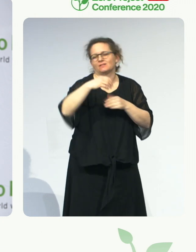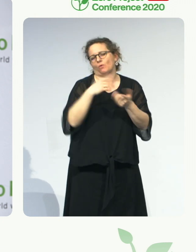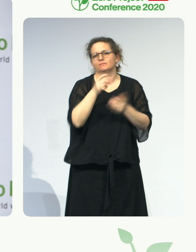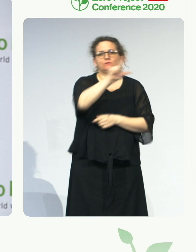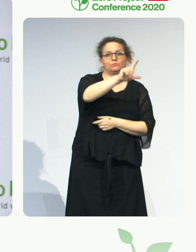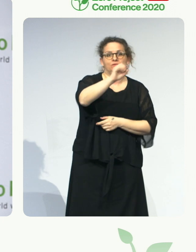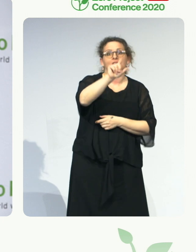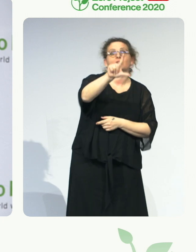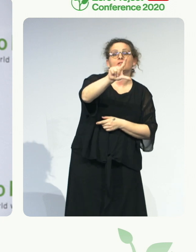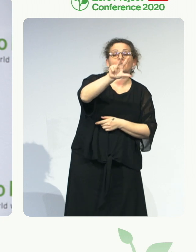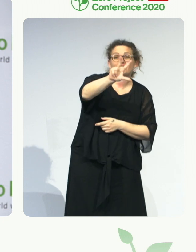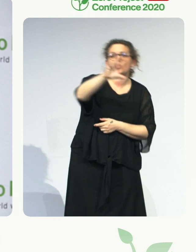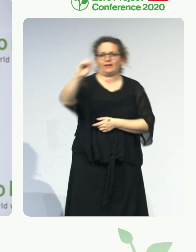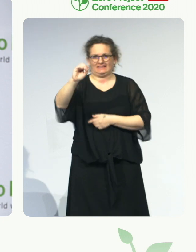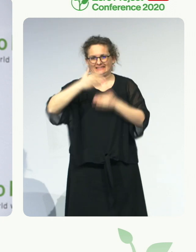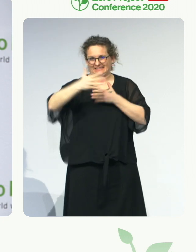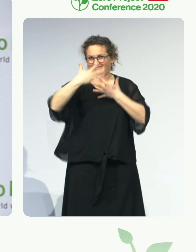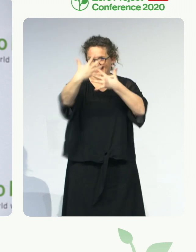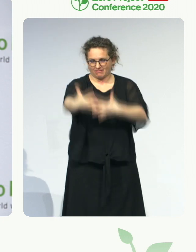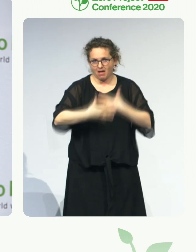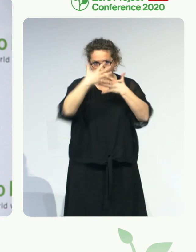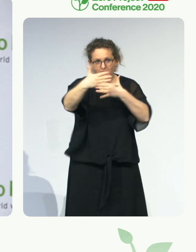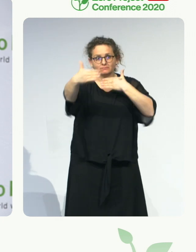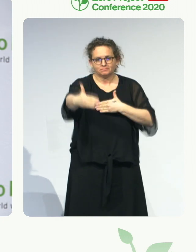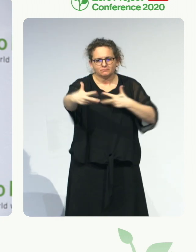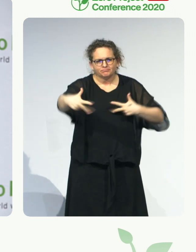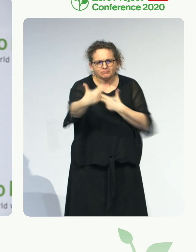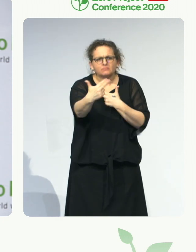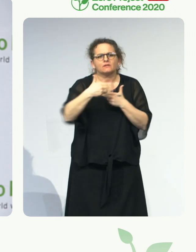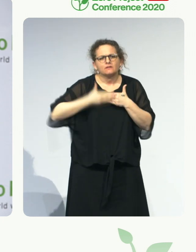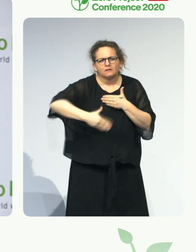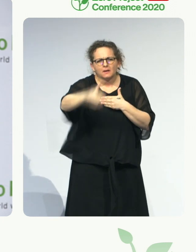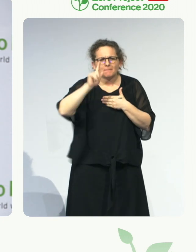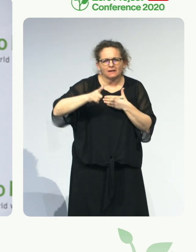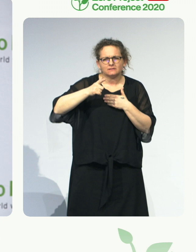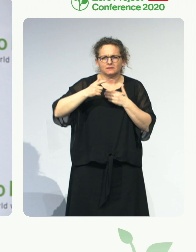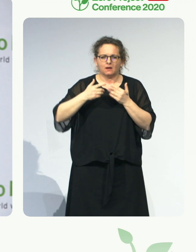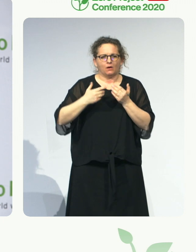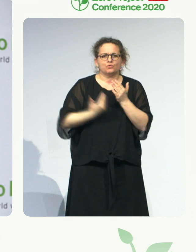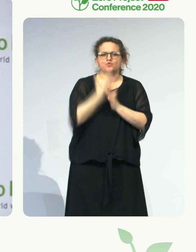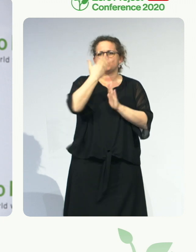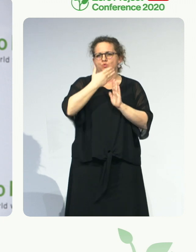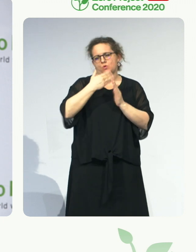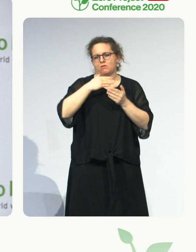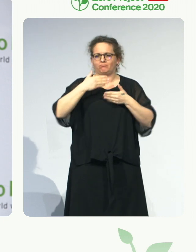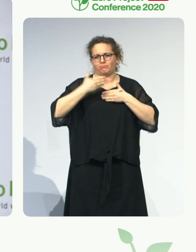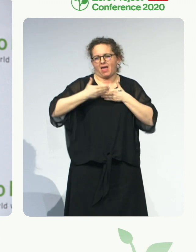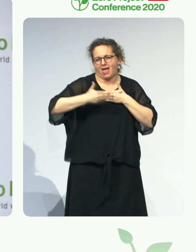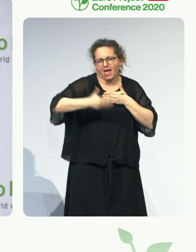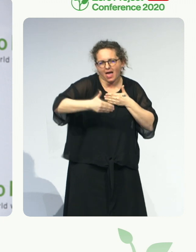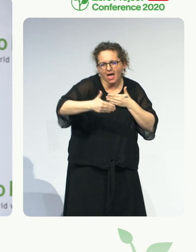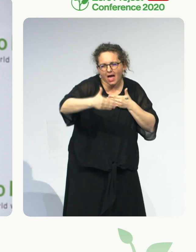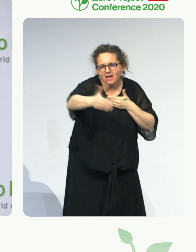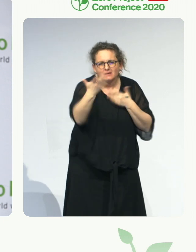federal area and the federal level and the regional level, with the involvement of all the